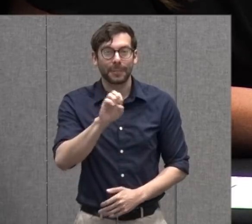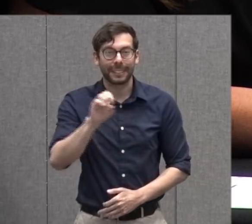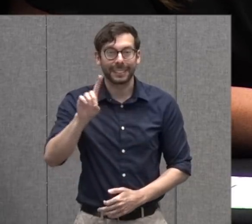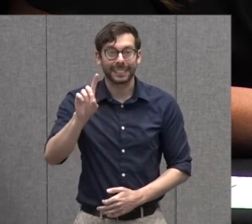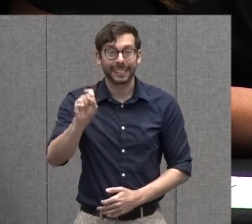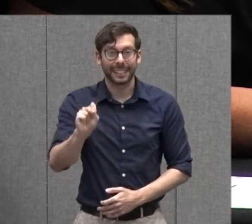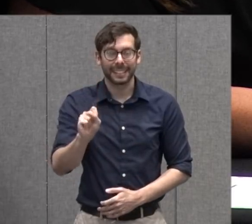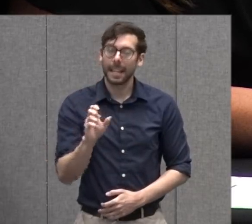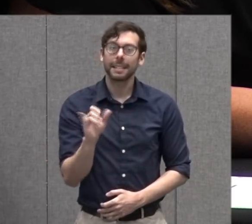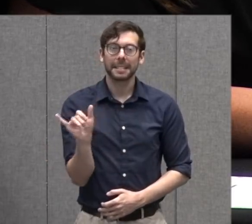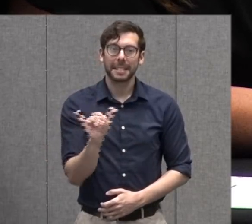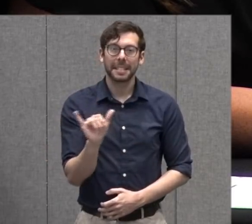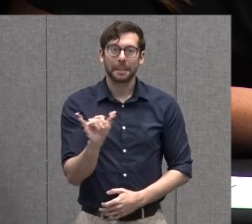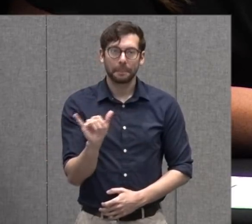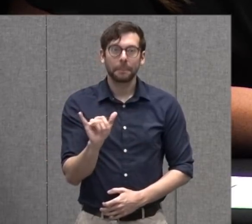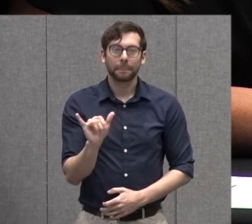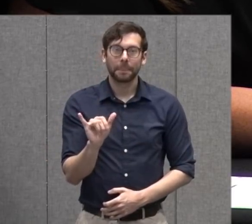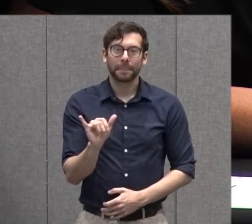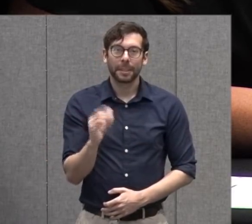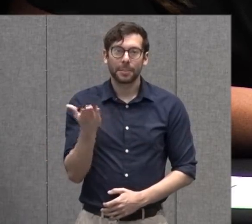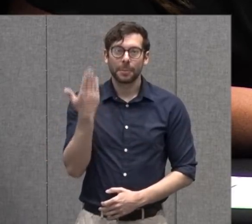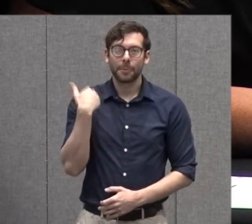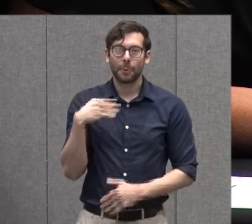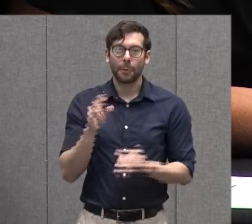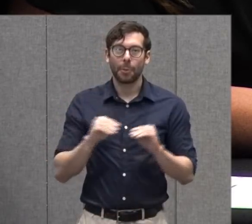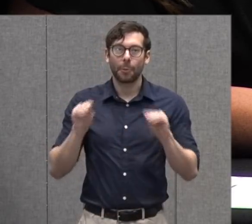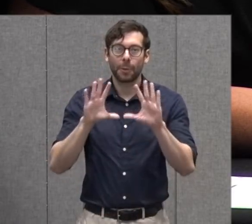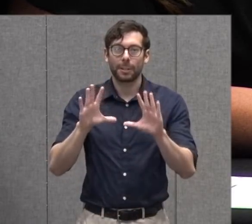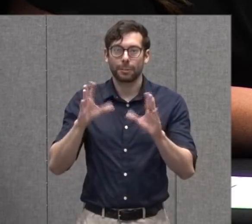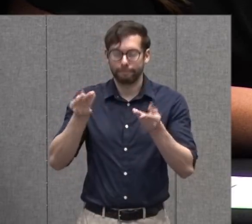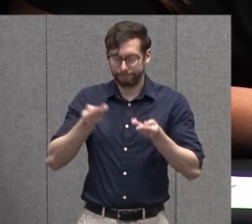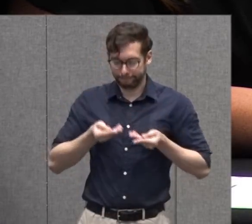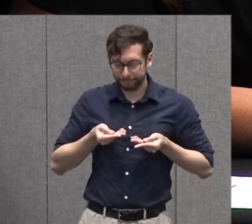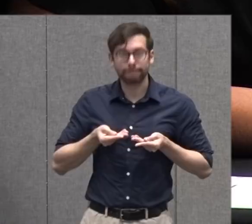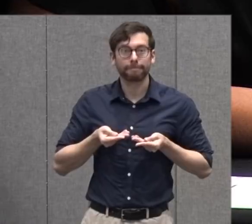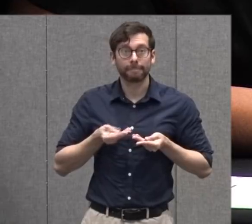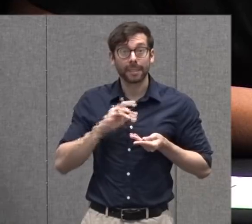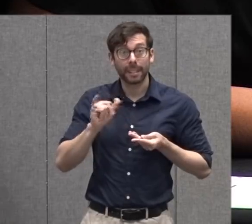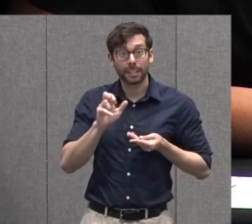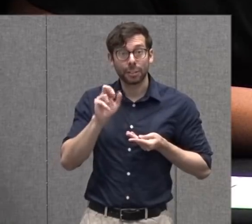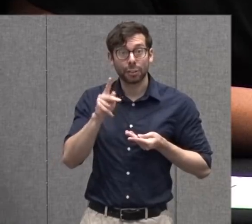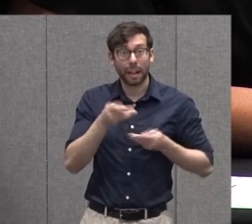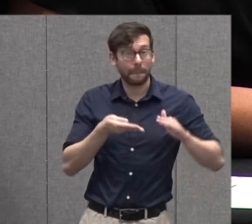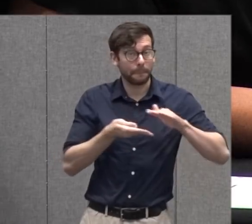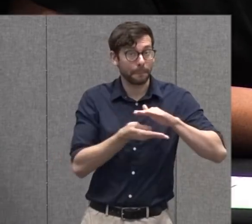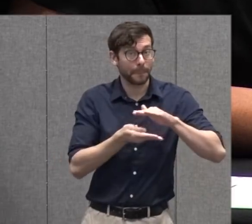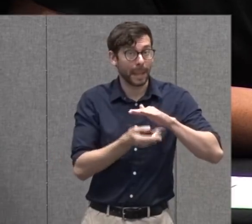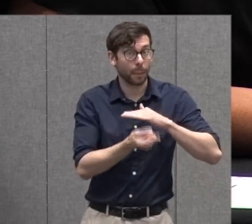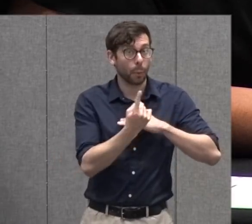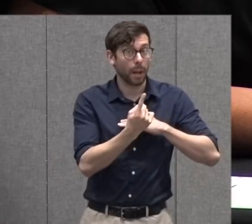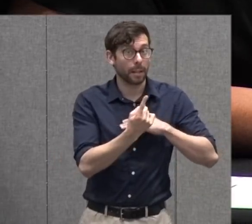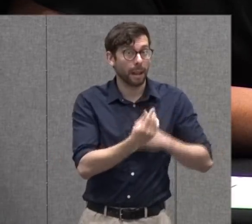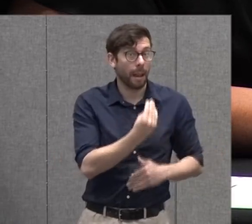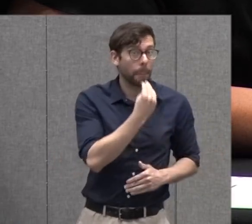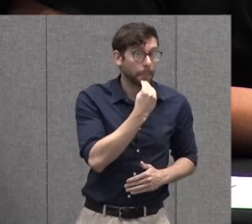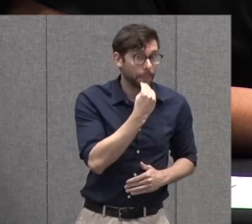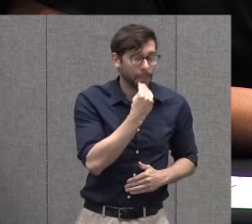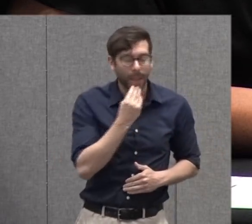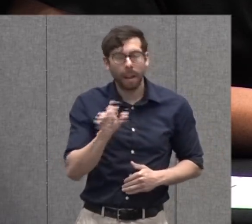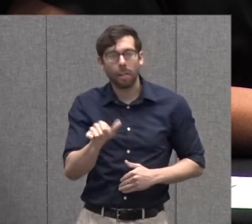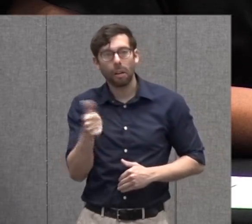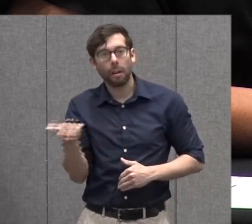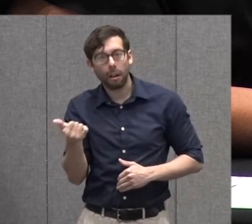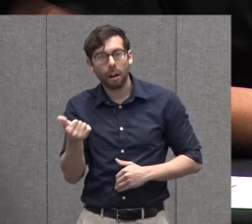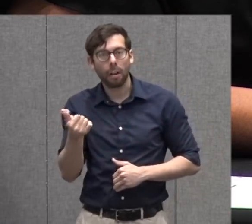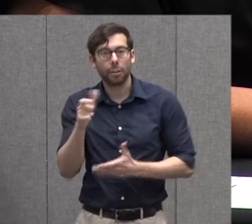him, the winter, Jack baked 1 seed to eat and buried 1 seed in the ground. So